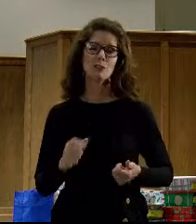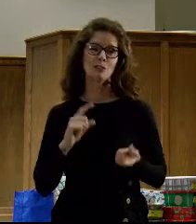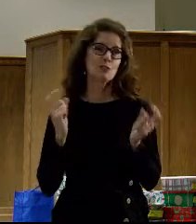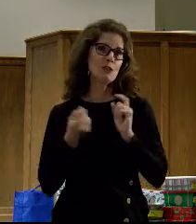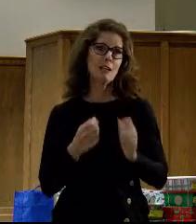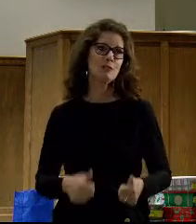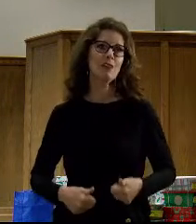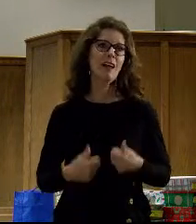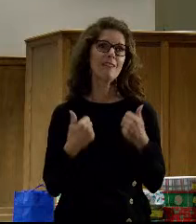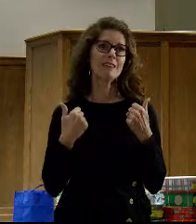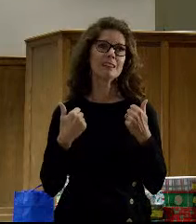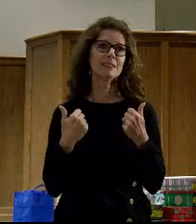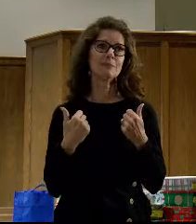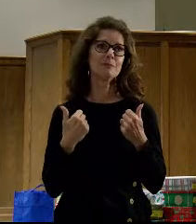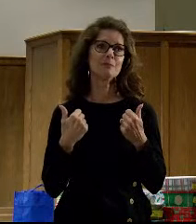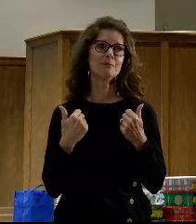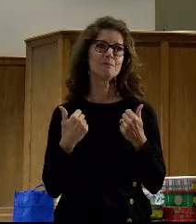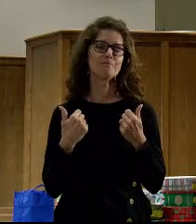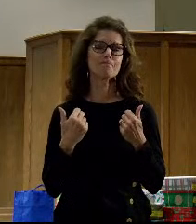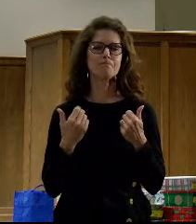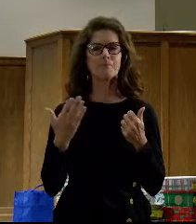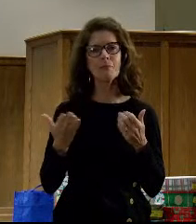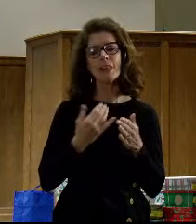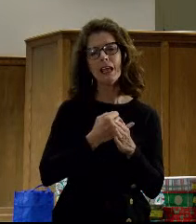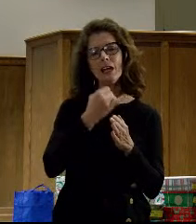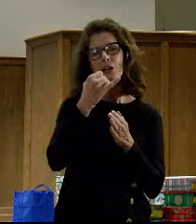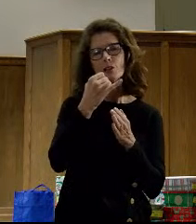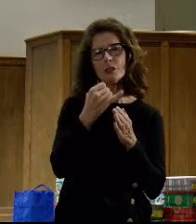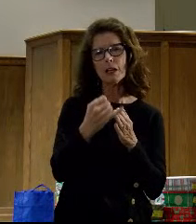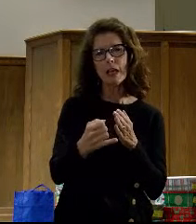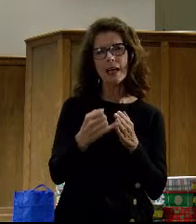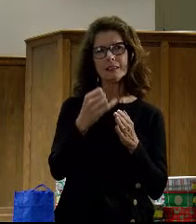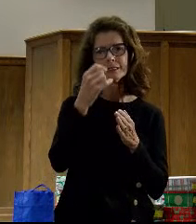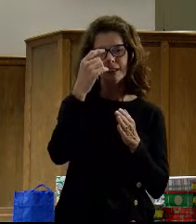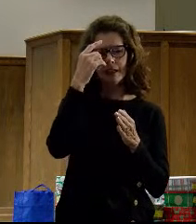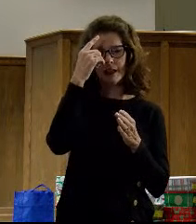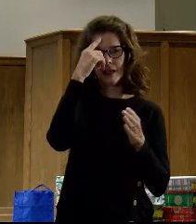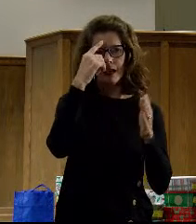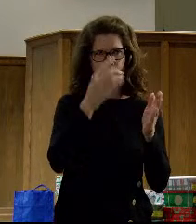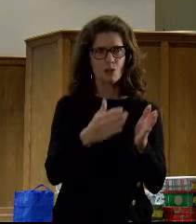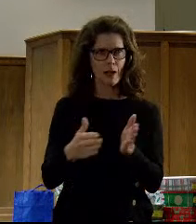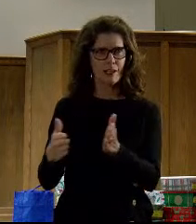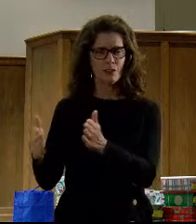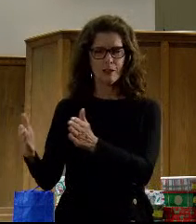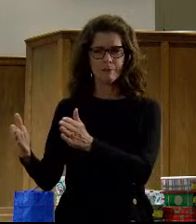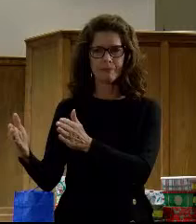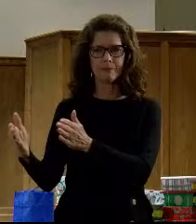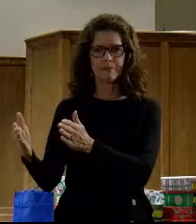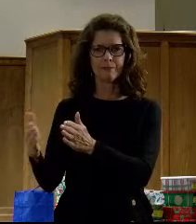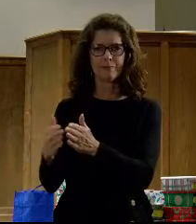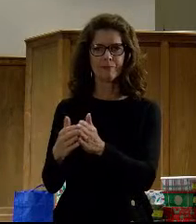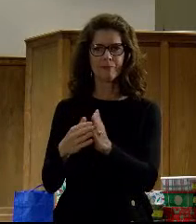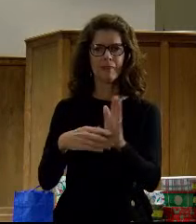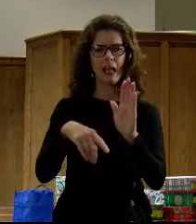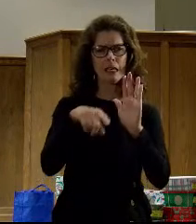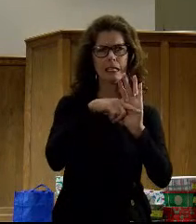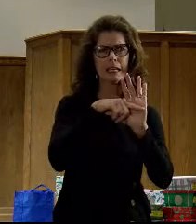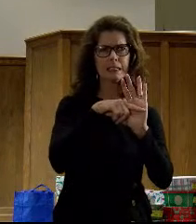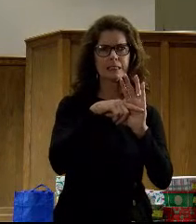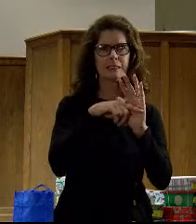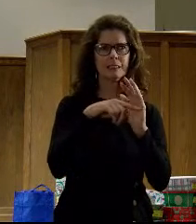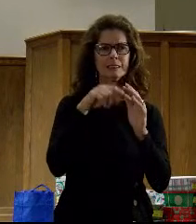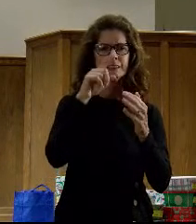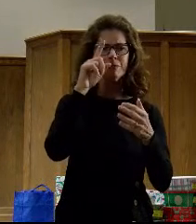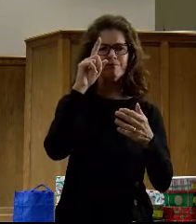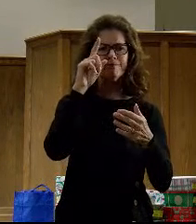so here's the final strategy for dealing with your anger. Nix the negative narrative. Just